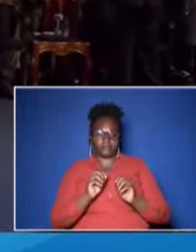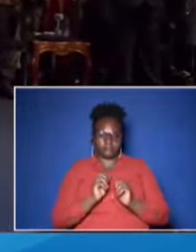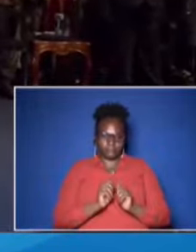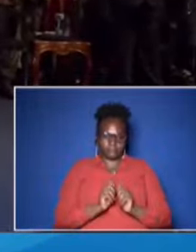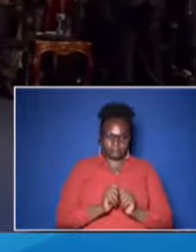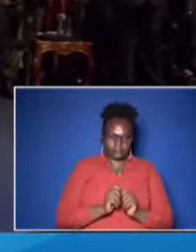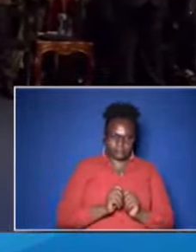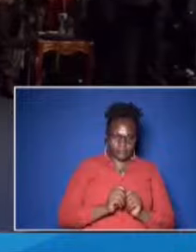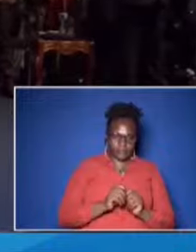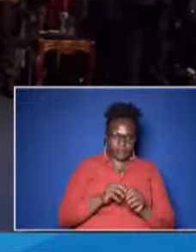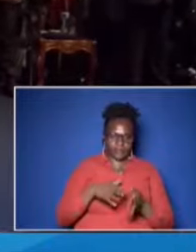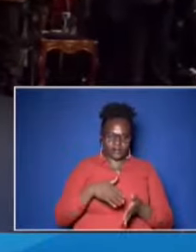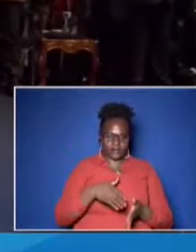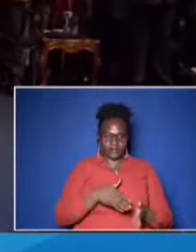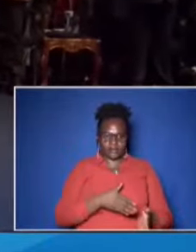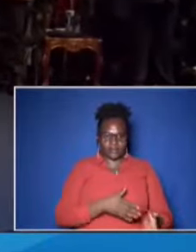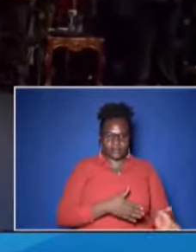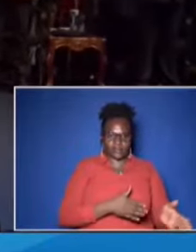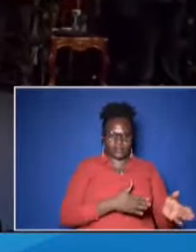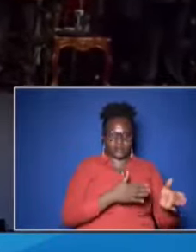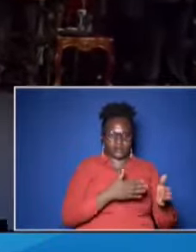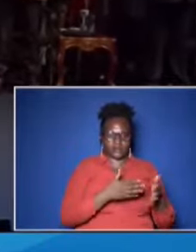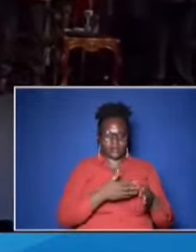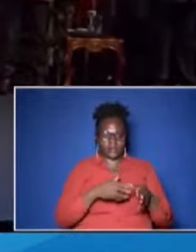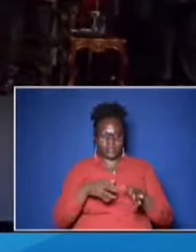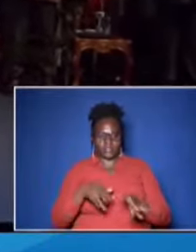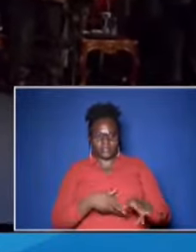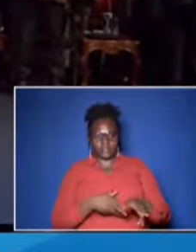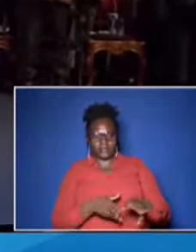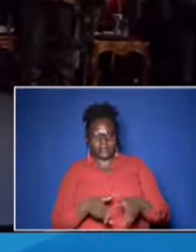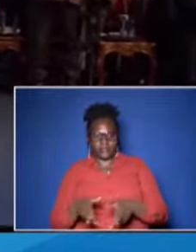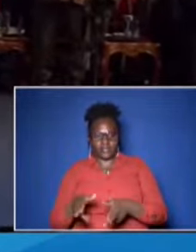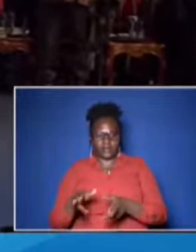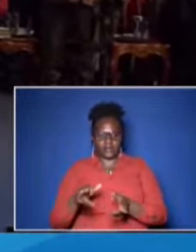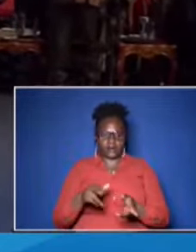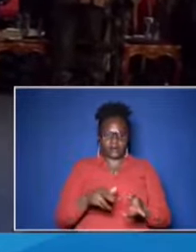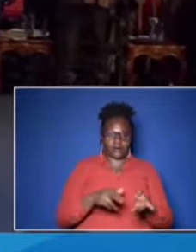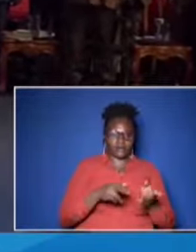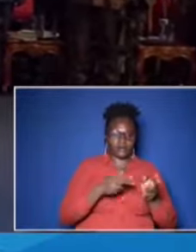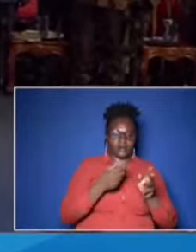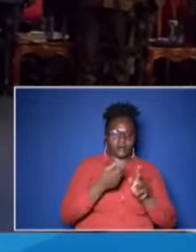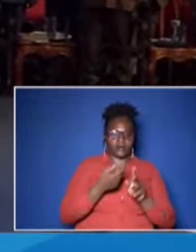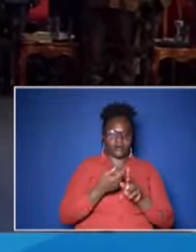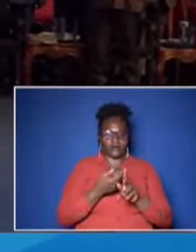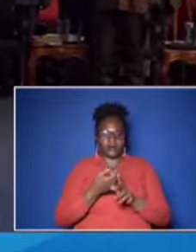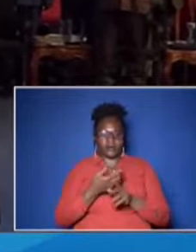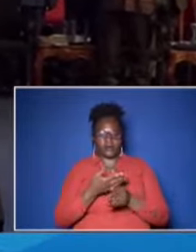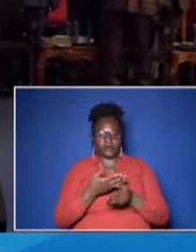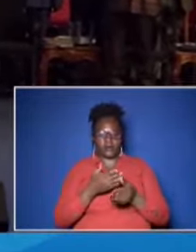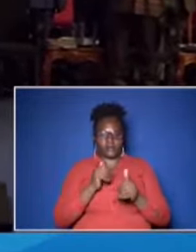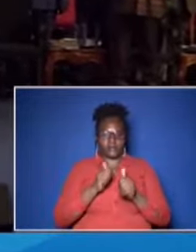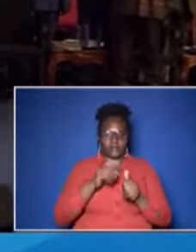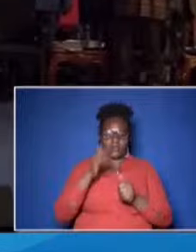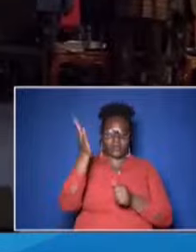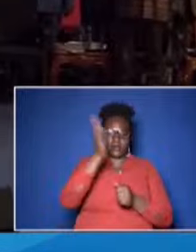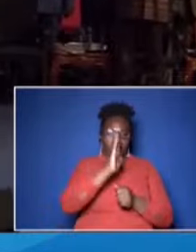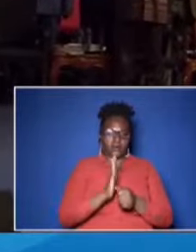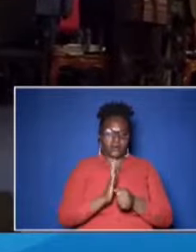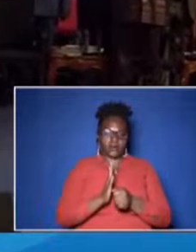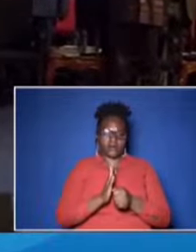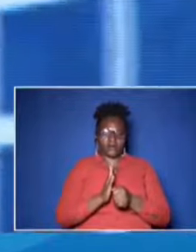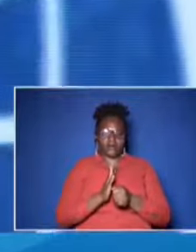a there is a river that never